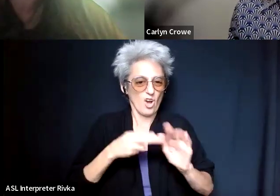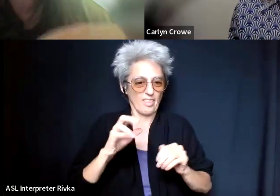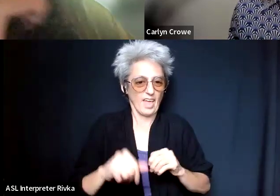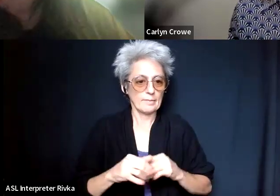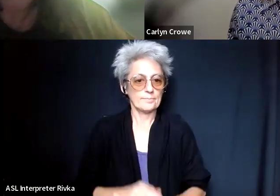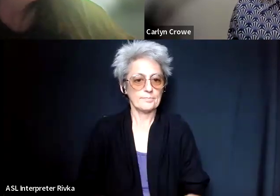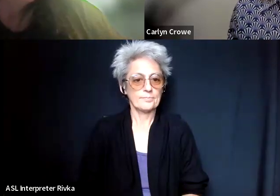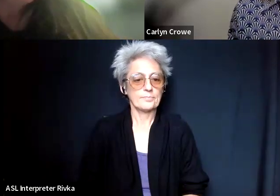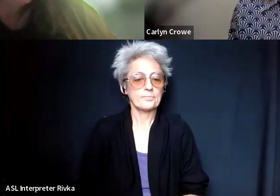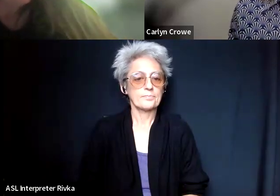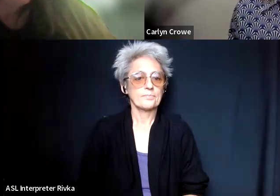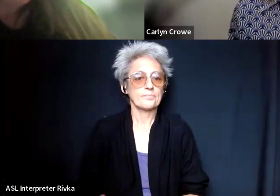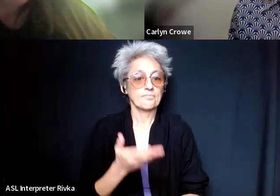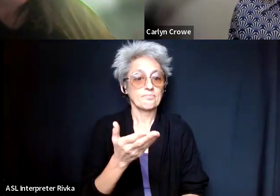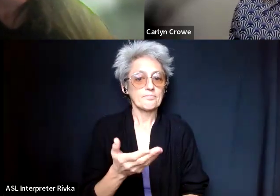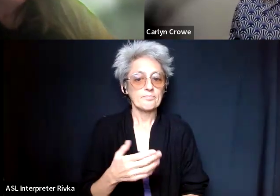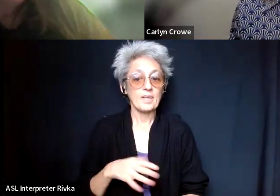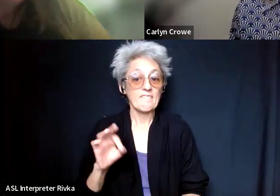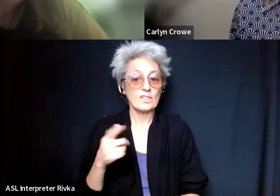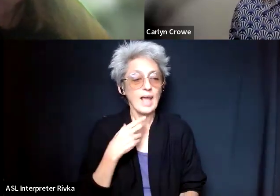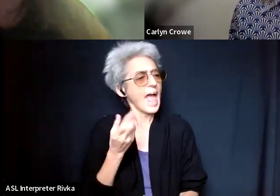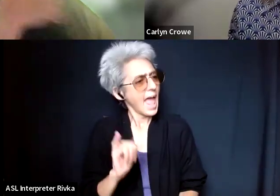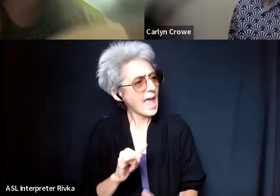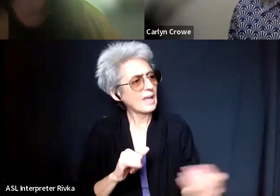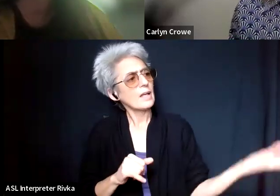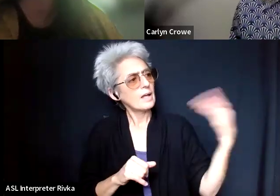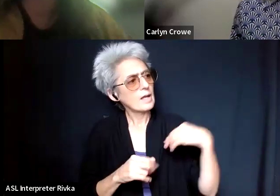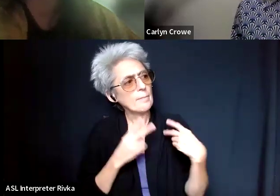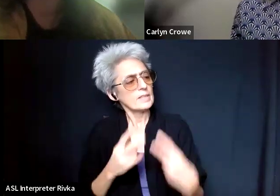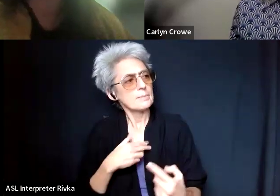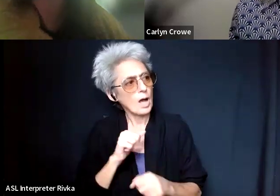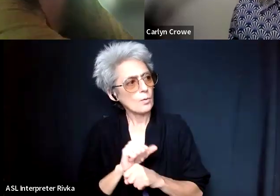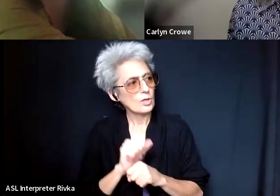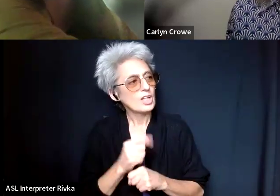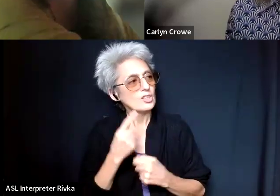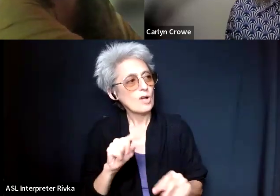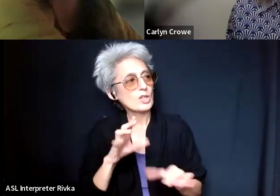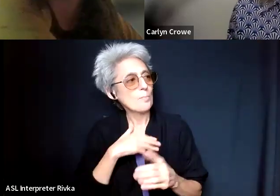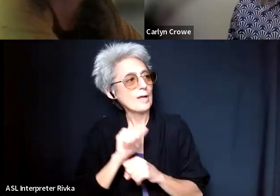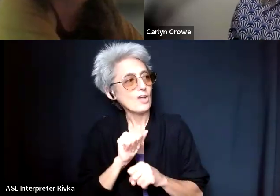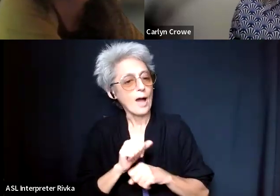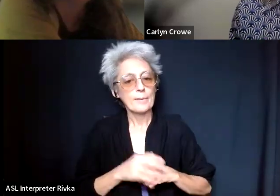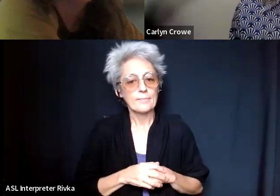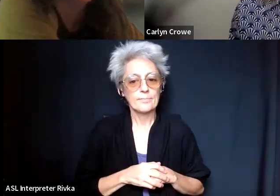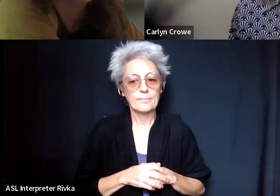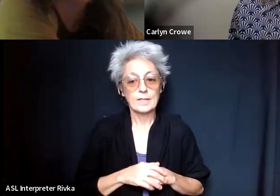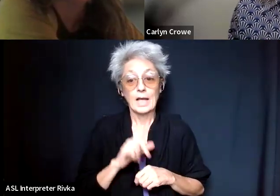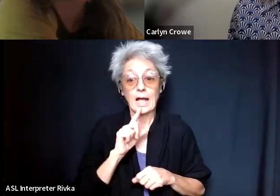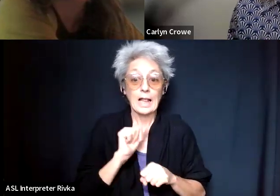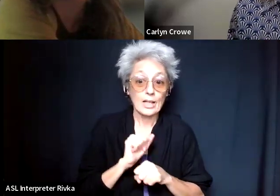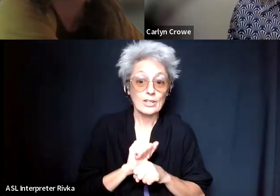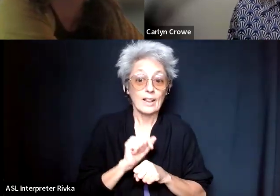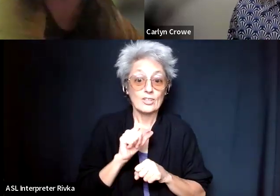say, hey, I want you to come visit me at work and see if you can do my job. And it doesn't have to be literal, but it